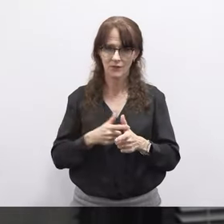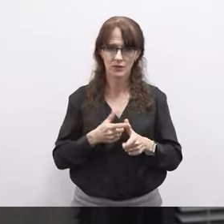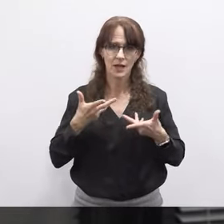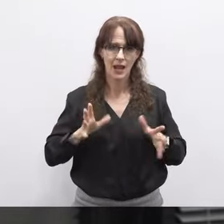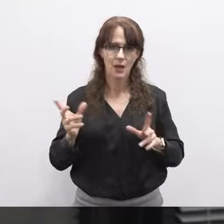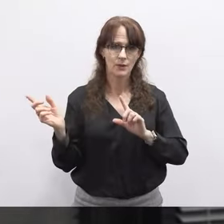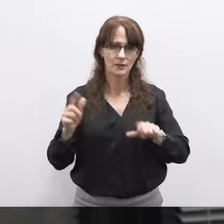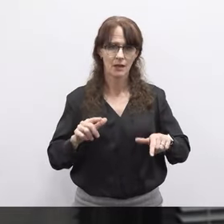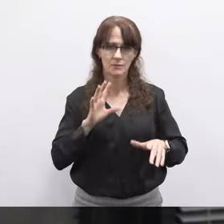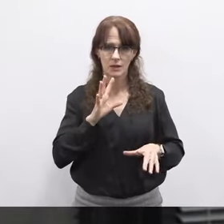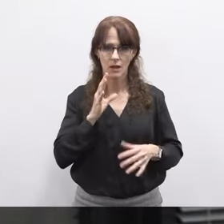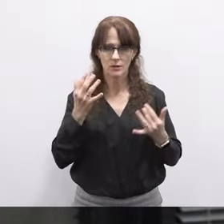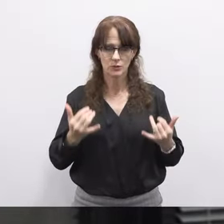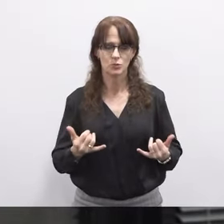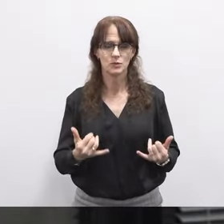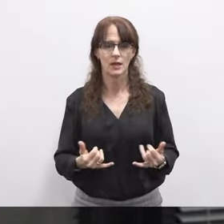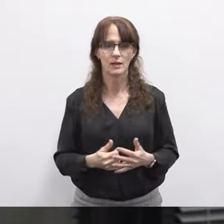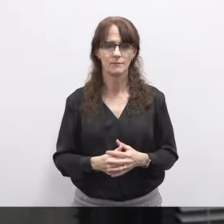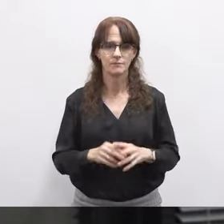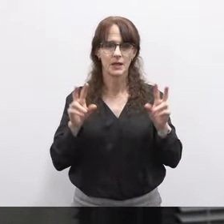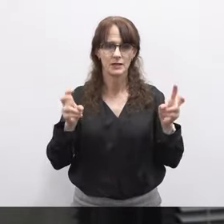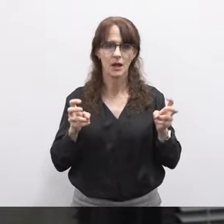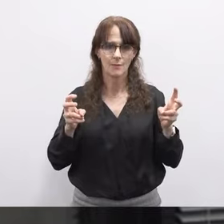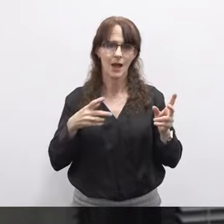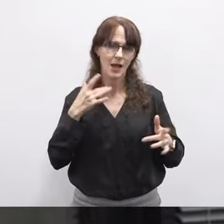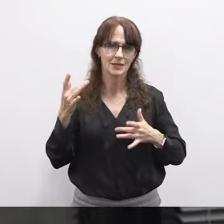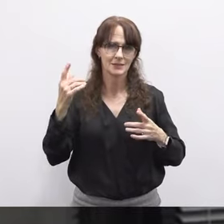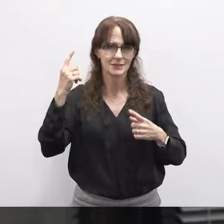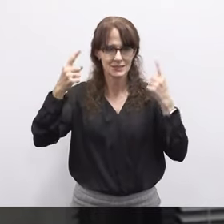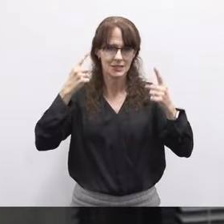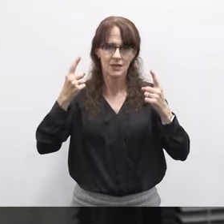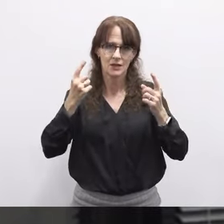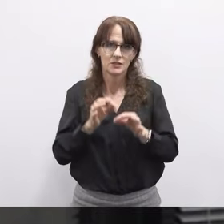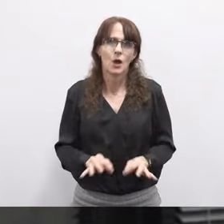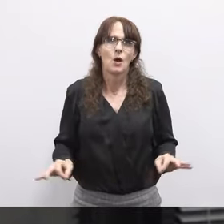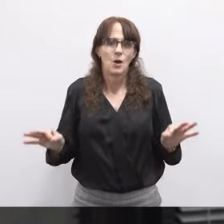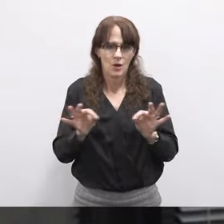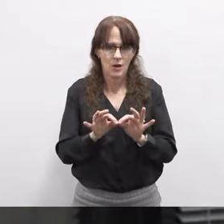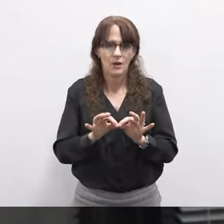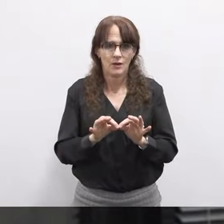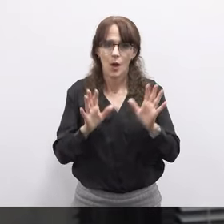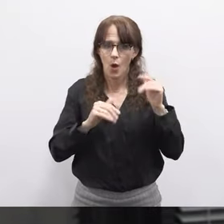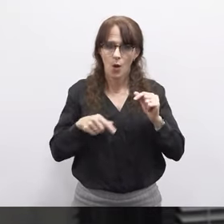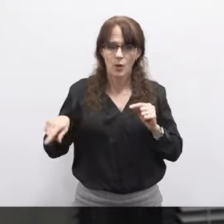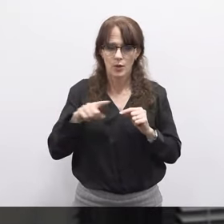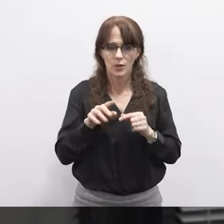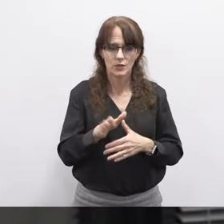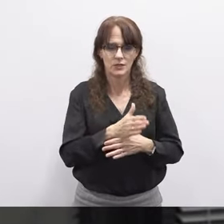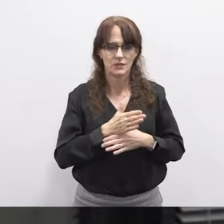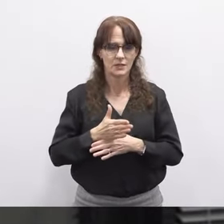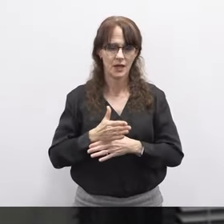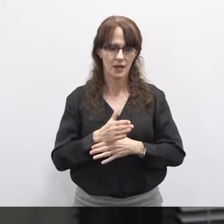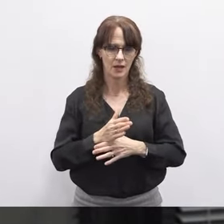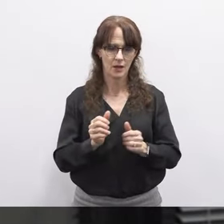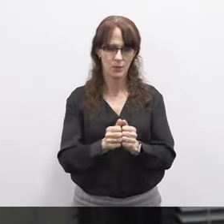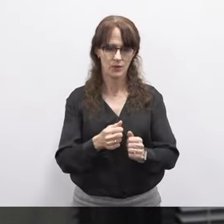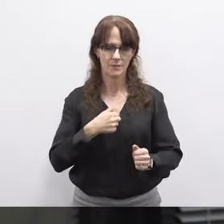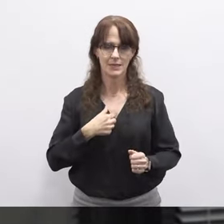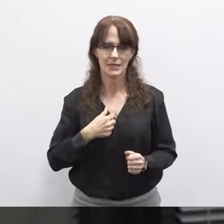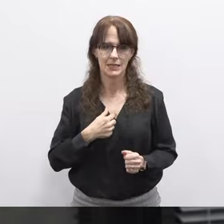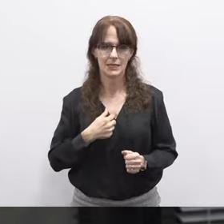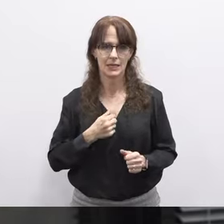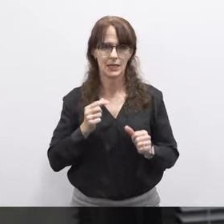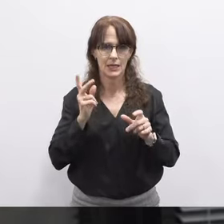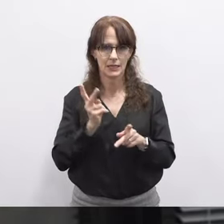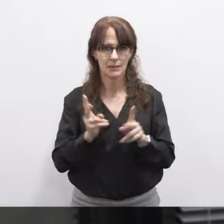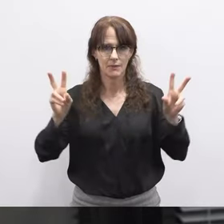us to come to speak to you today about a topic that I consider to be of utmost importance, and I hope that you all share that sentiment with me. In keeping